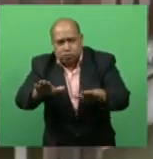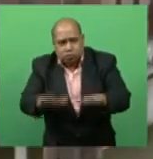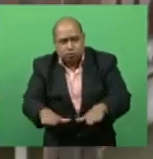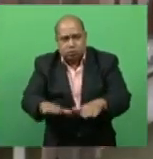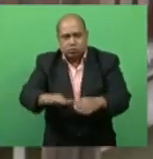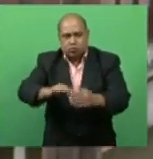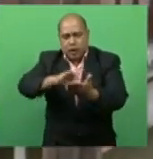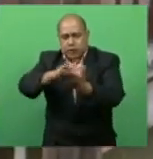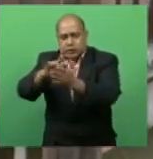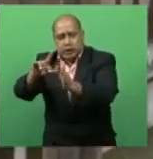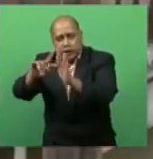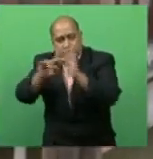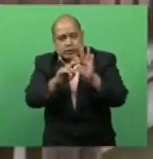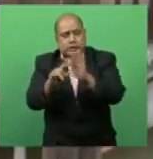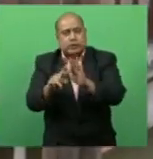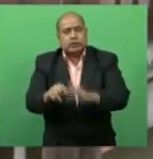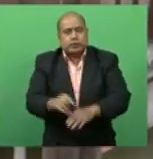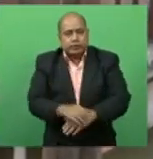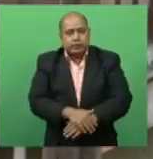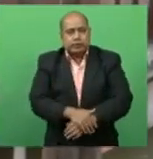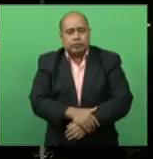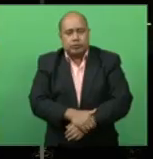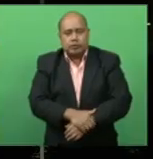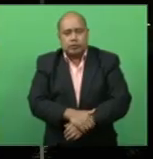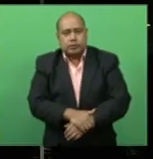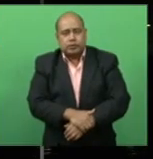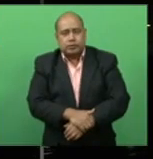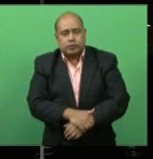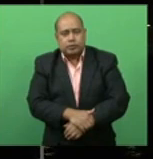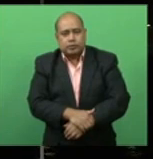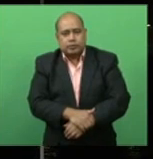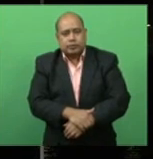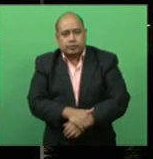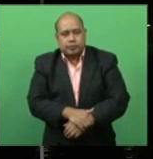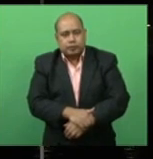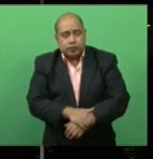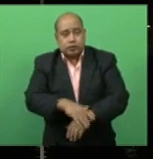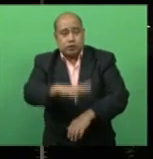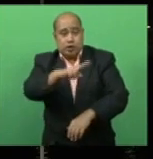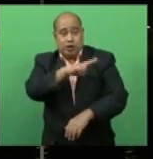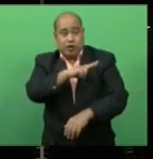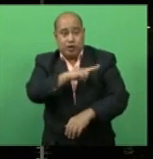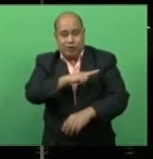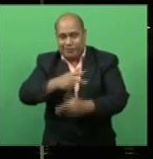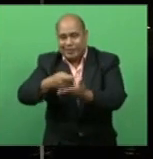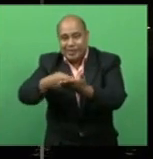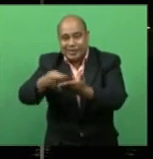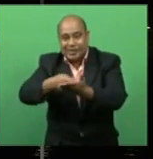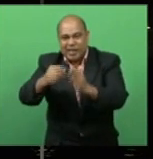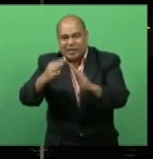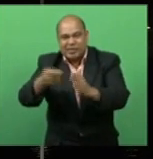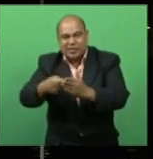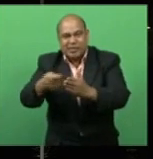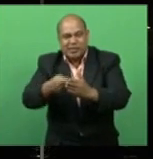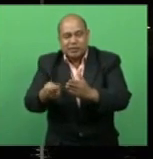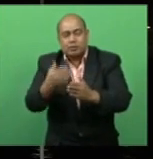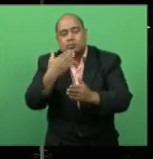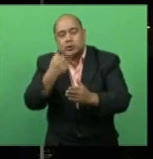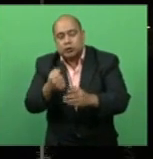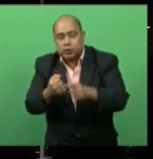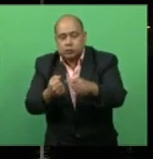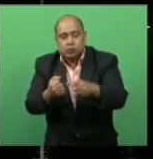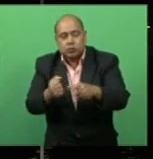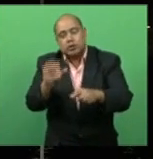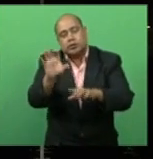Venina Rakautonga, FBC News. Tenants and landlords have been urged not to exploit the COVID-19 situation.